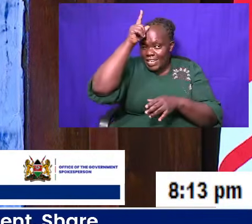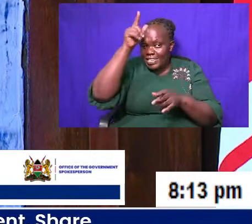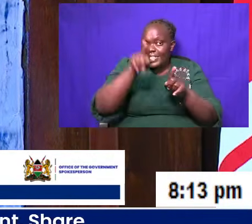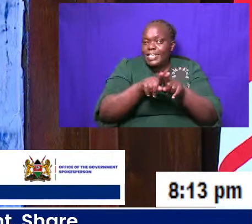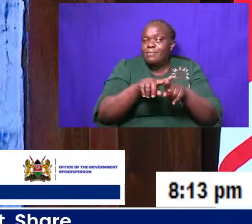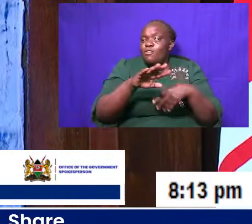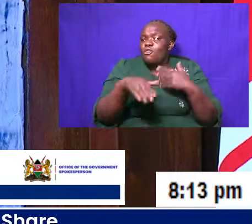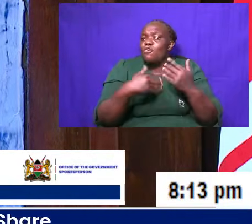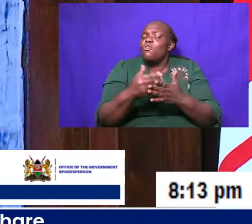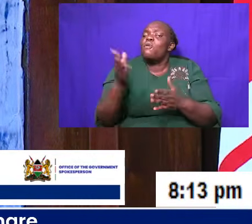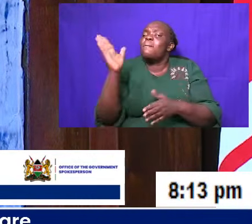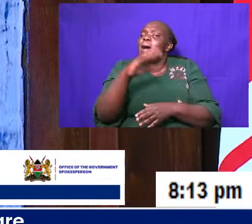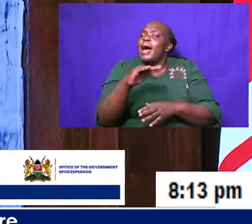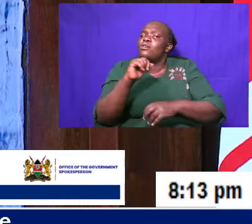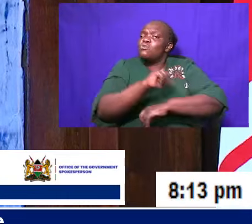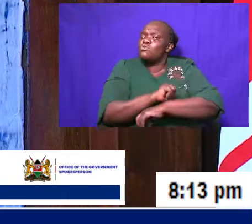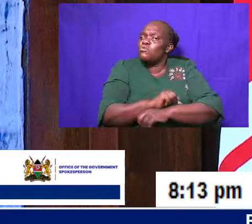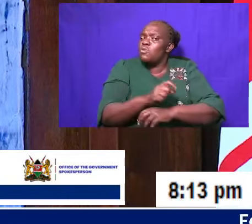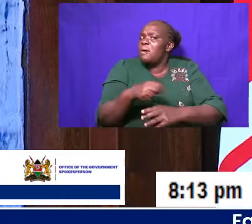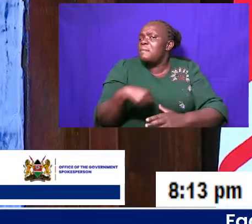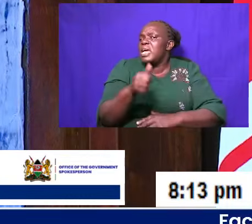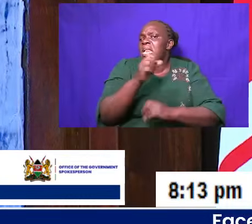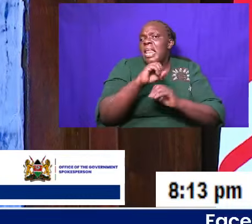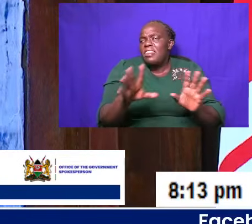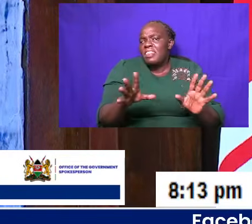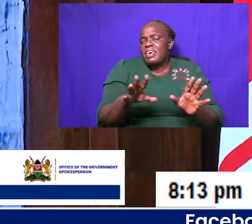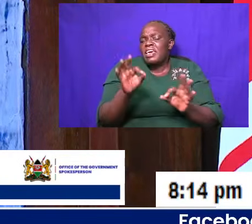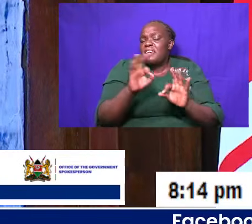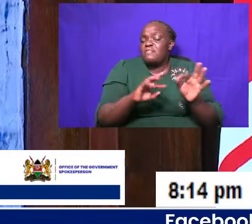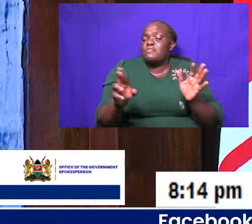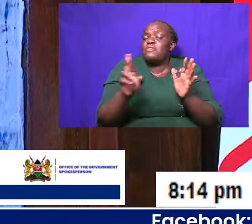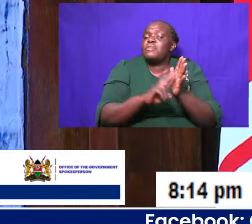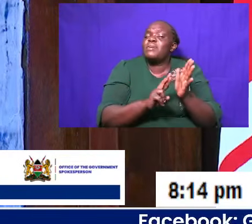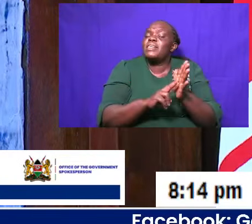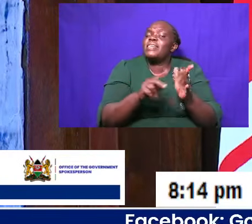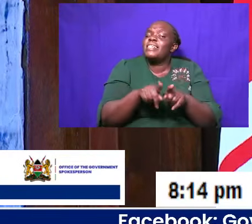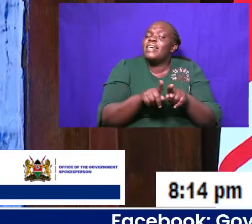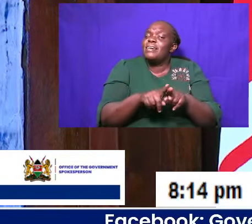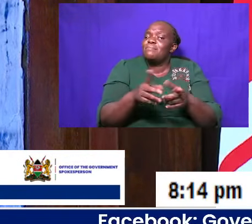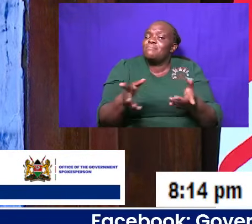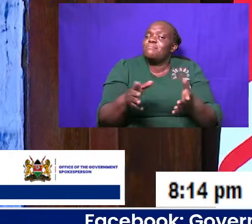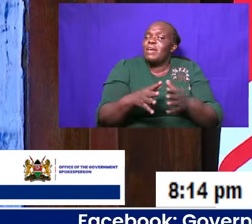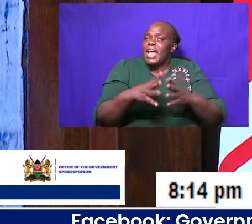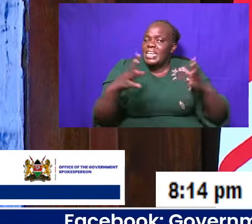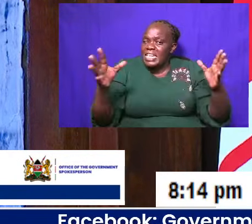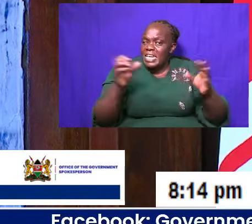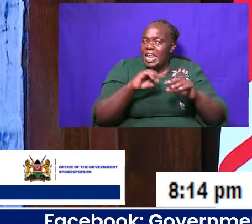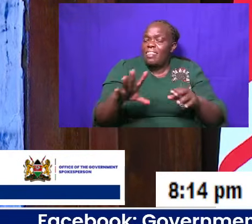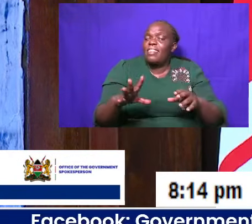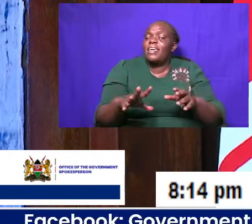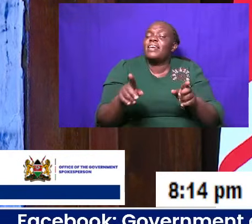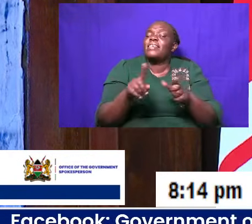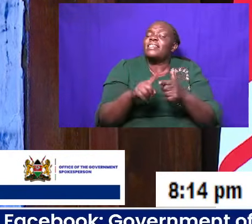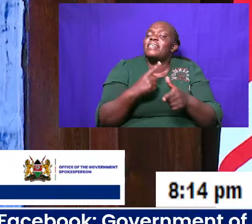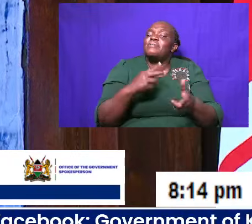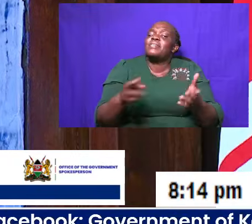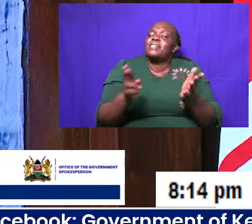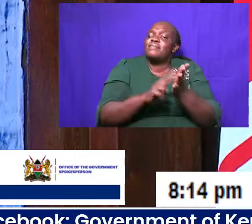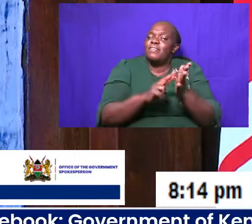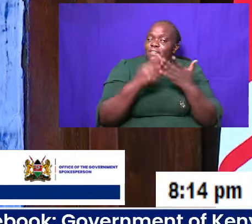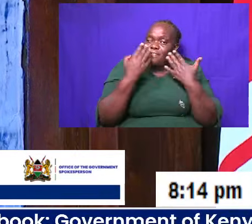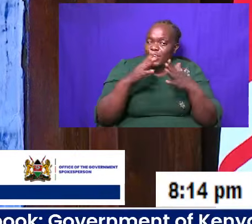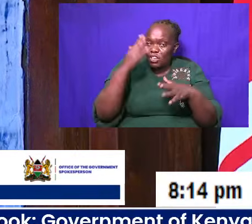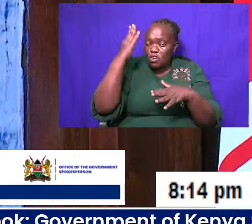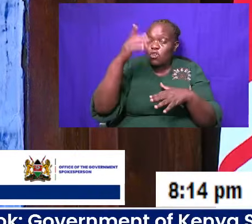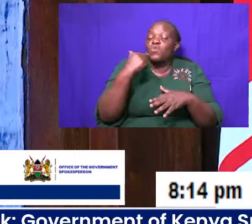was told, you just go to school, we are not going to pay. So even if you repeated, anyway, there is no expense. And so I repeated, but Mungu ni